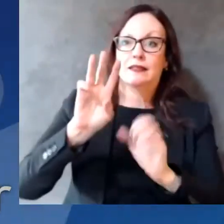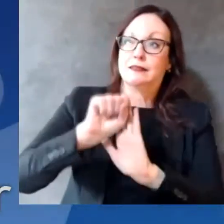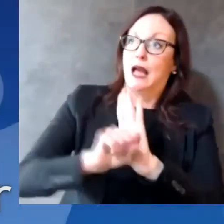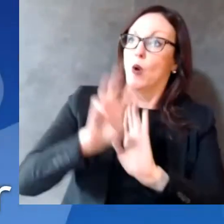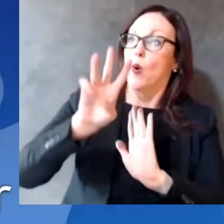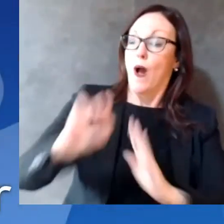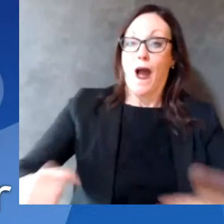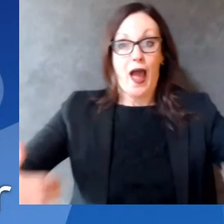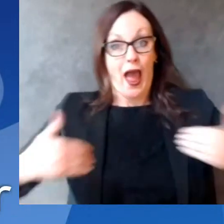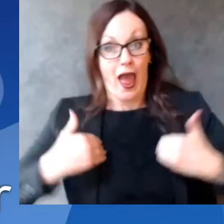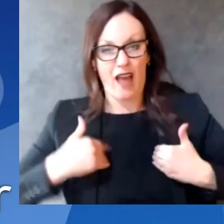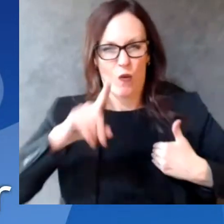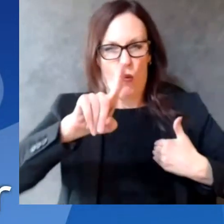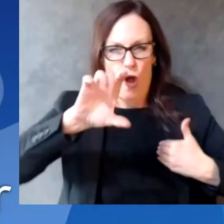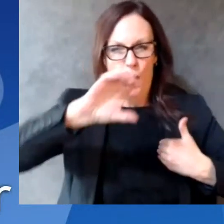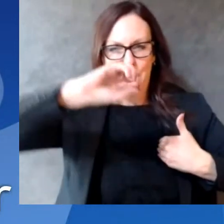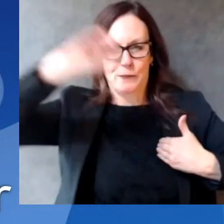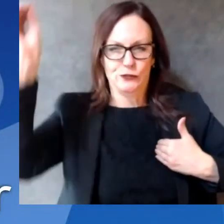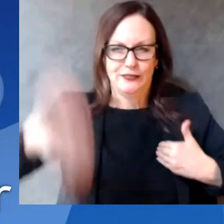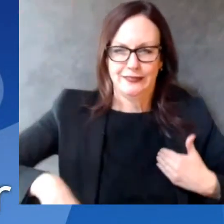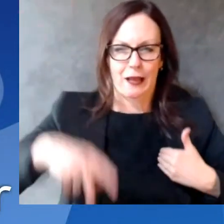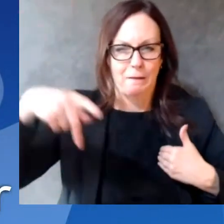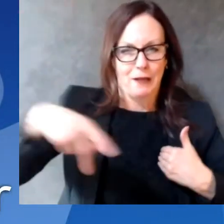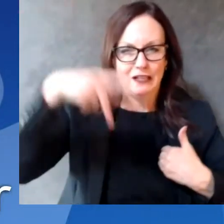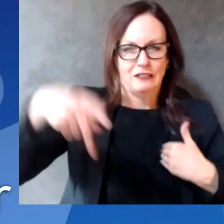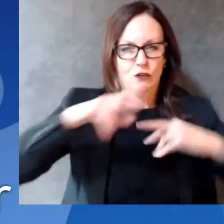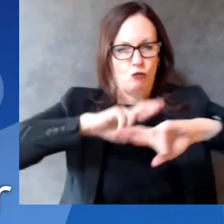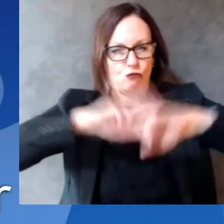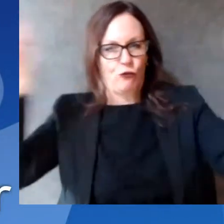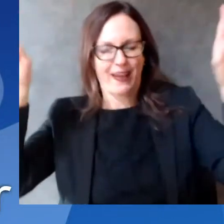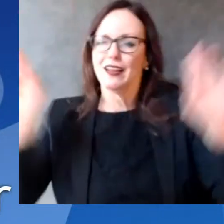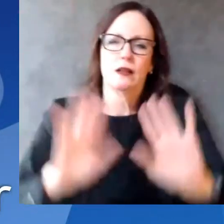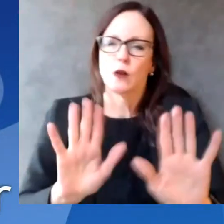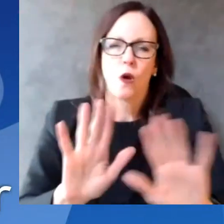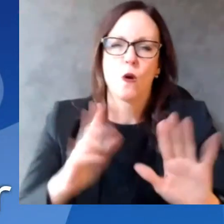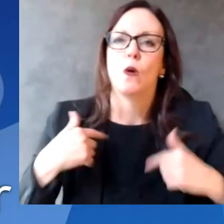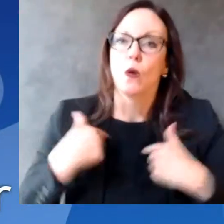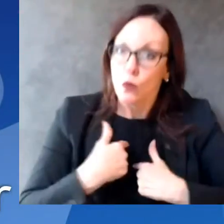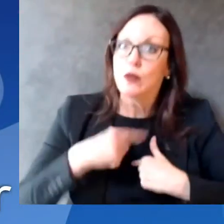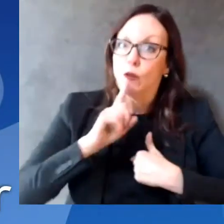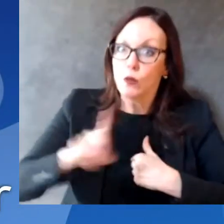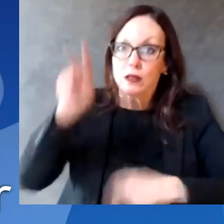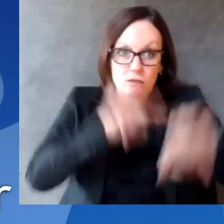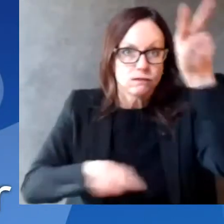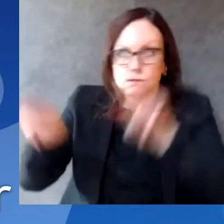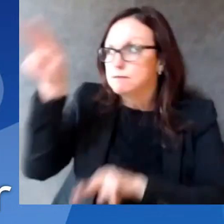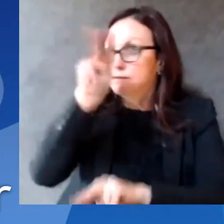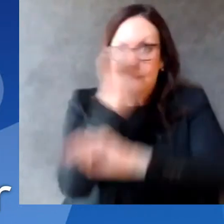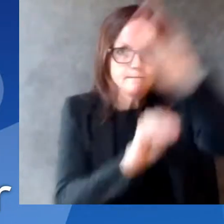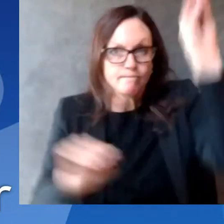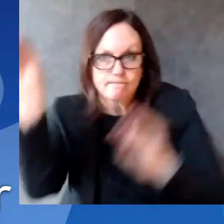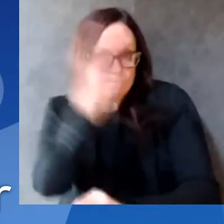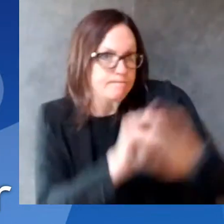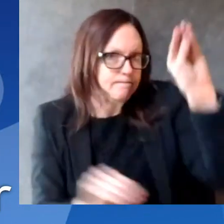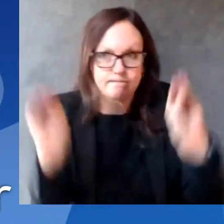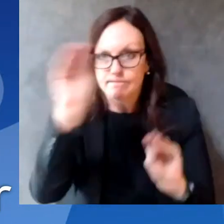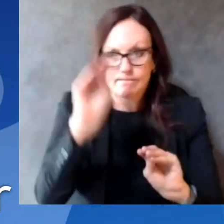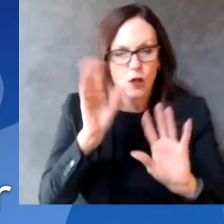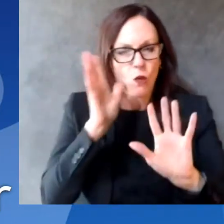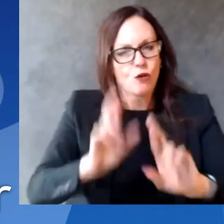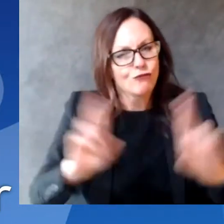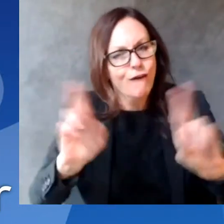Thank you. Let's give the next question now to Rose Schmidt at CBS 58. CBS